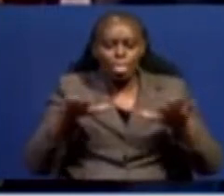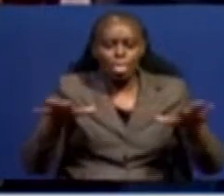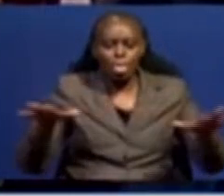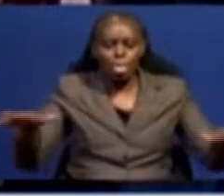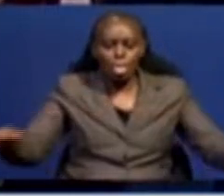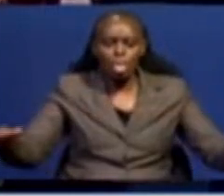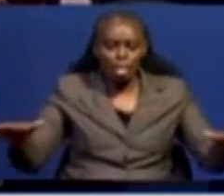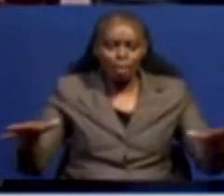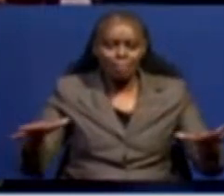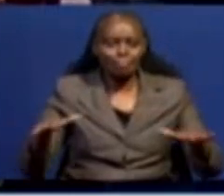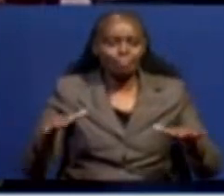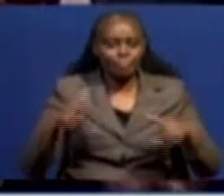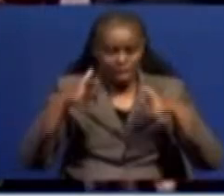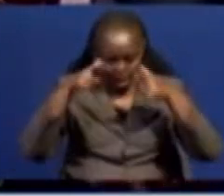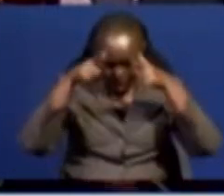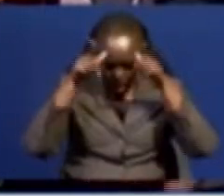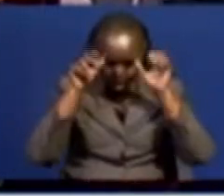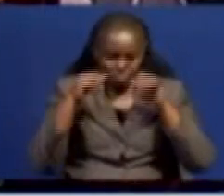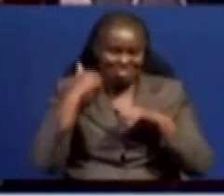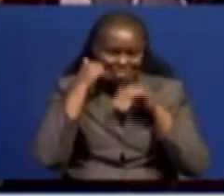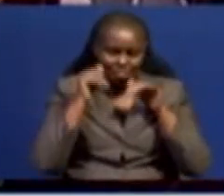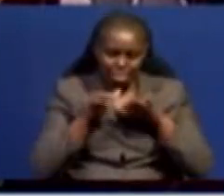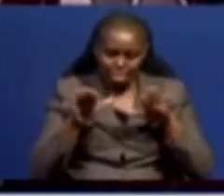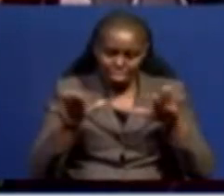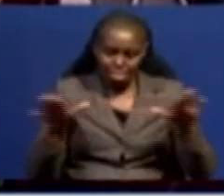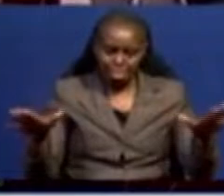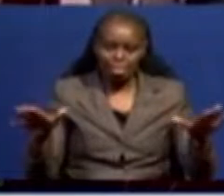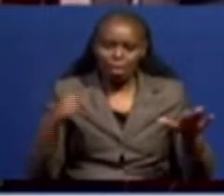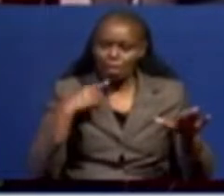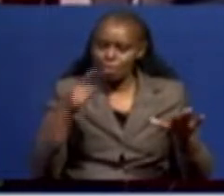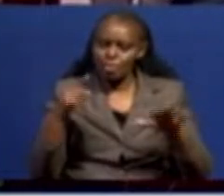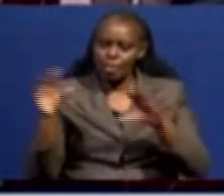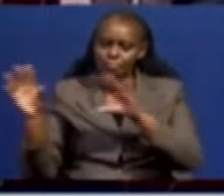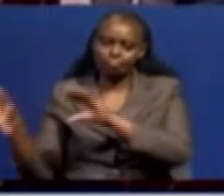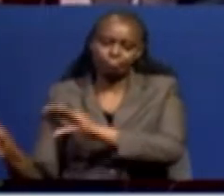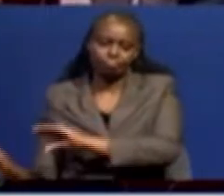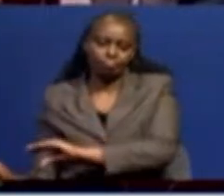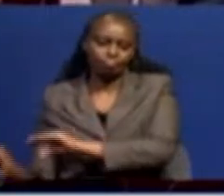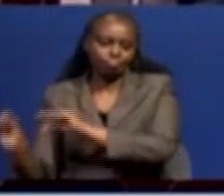not been attended to, he told me that he was just